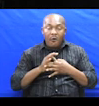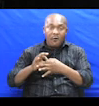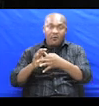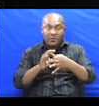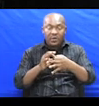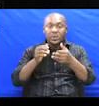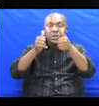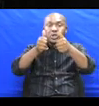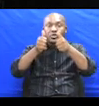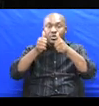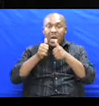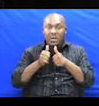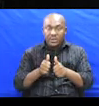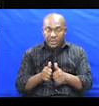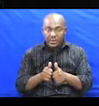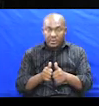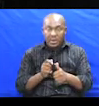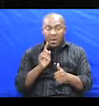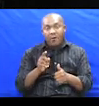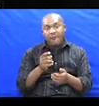involved the introduction.